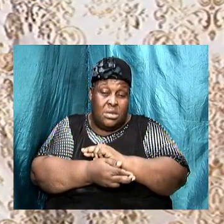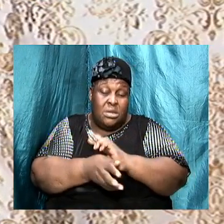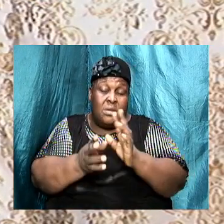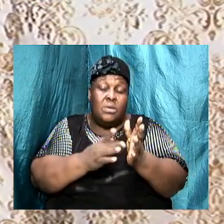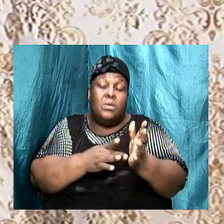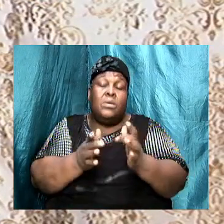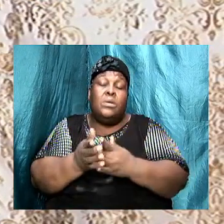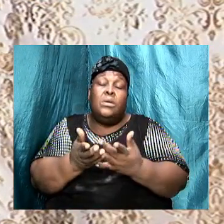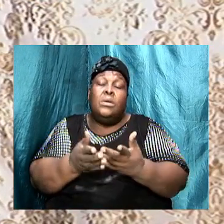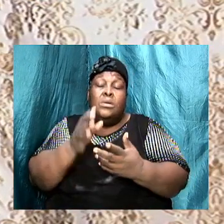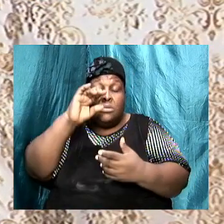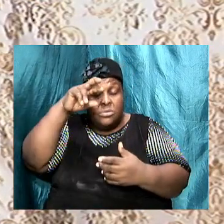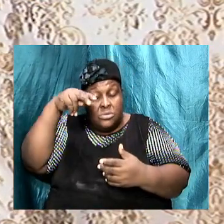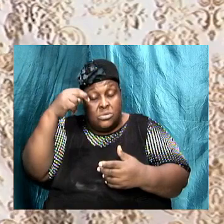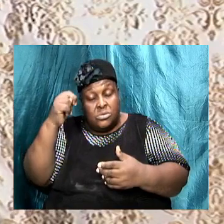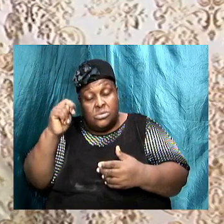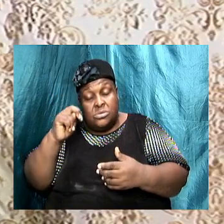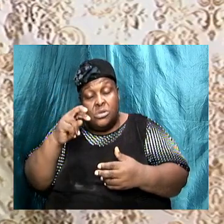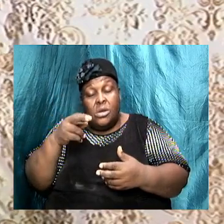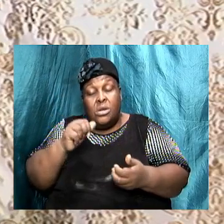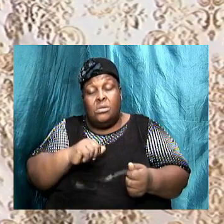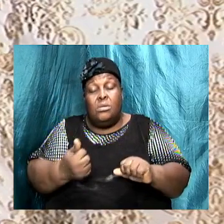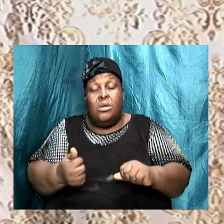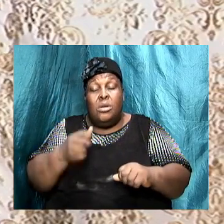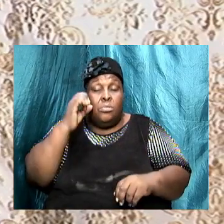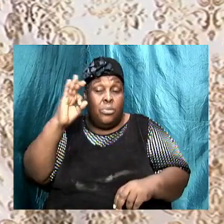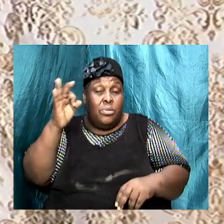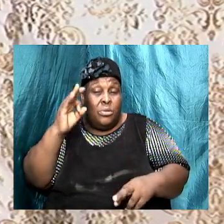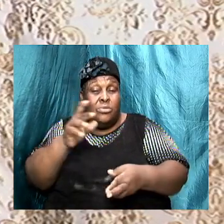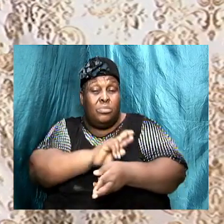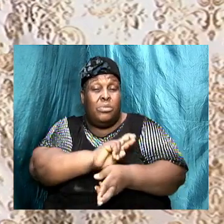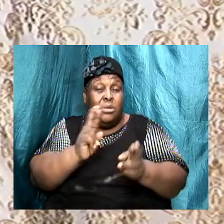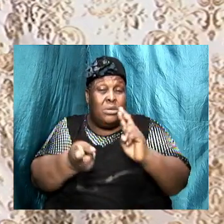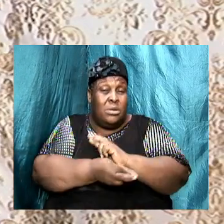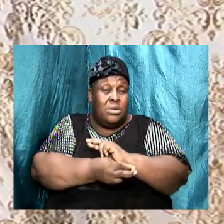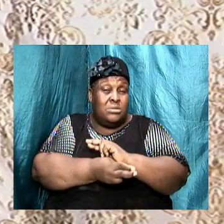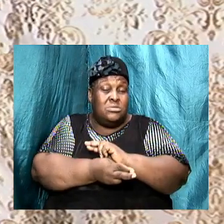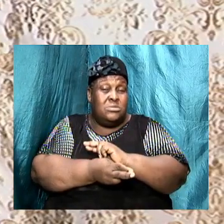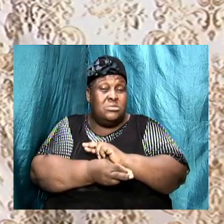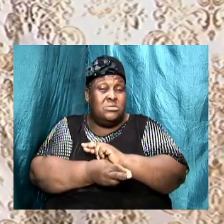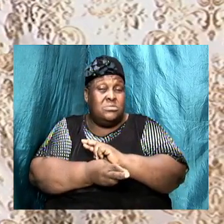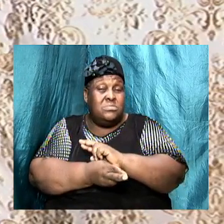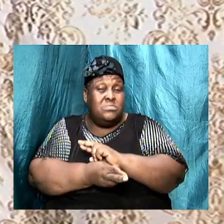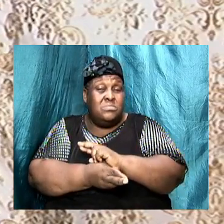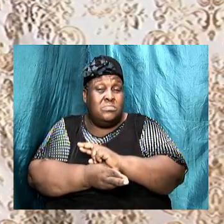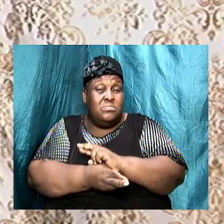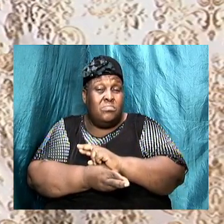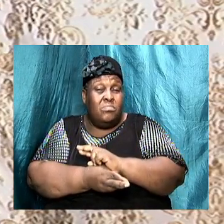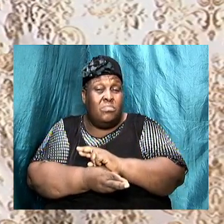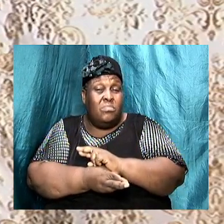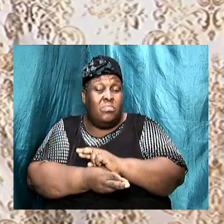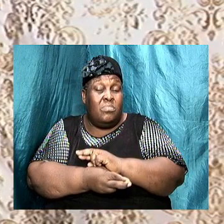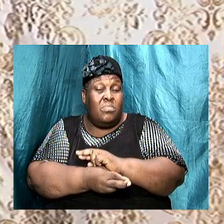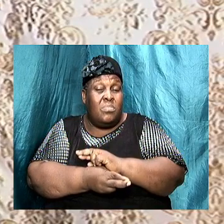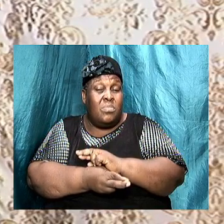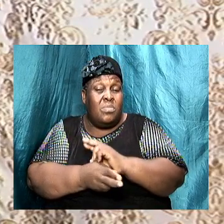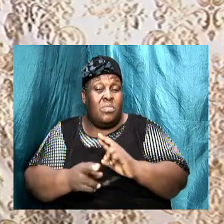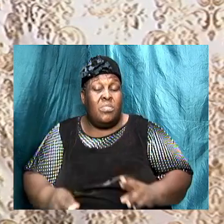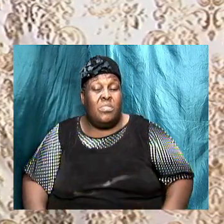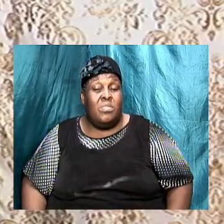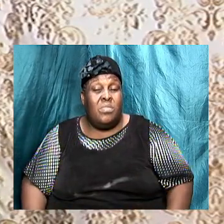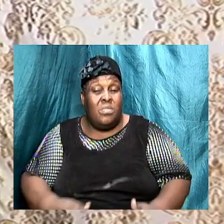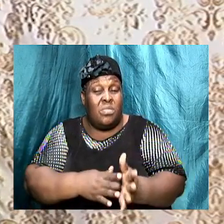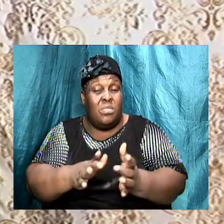Jesus Christ, John the Baptist, preached repentance. And look here now, Matthew 4 verses